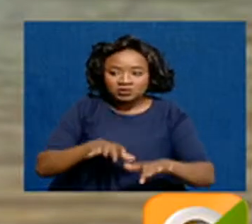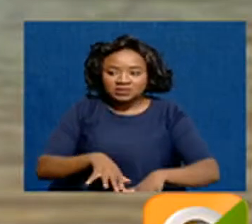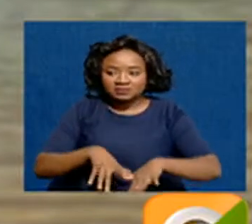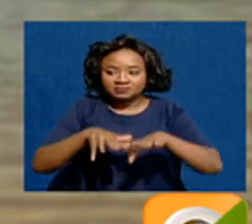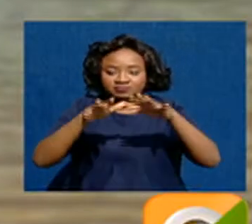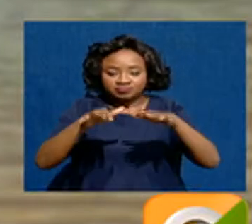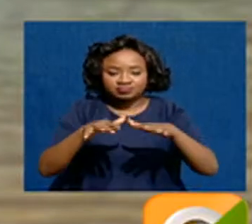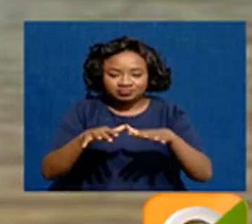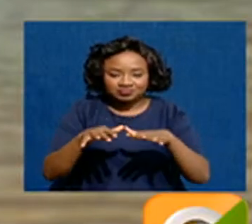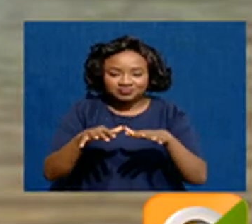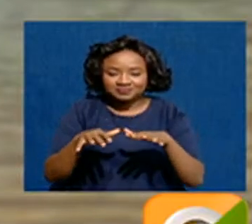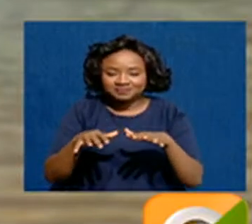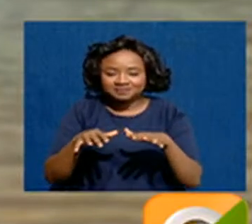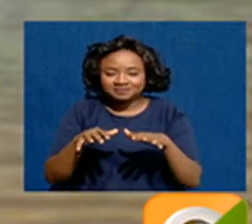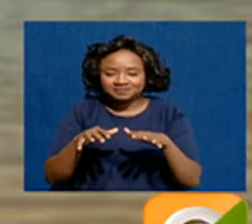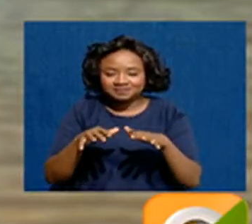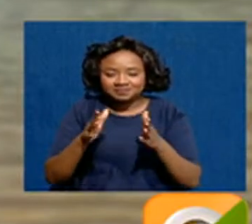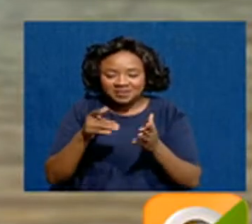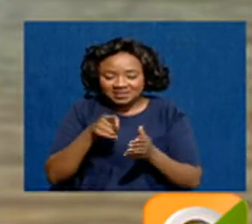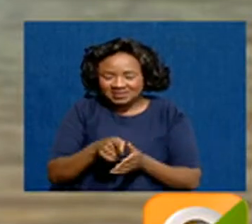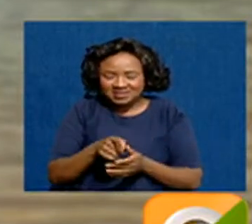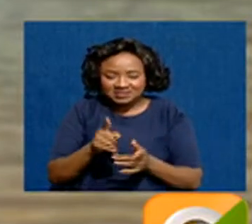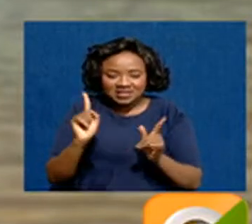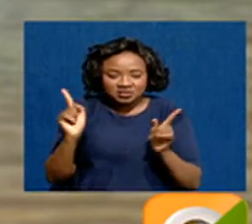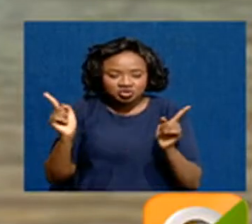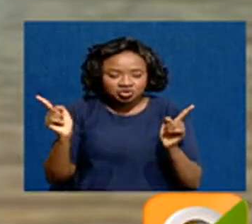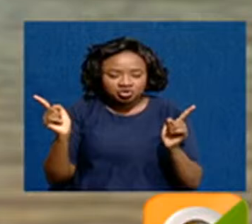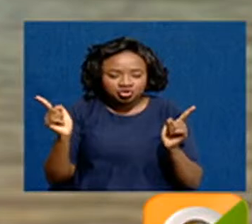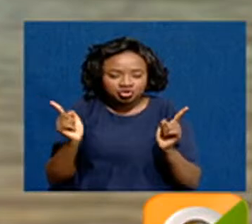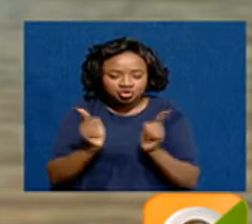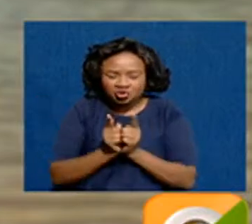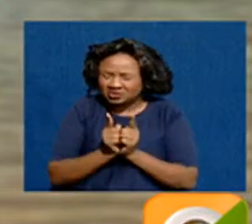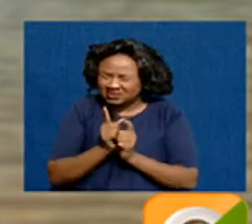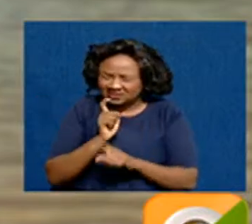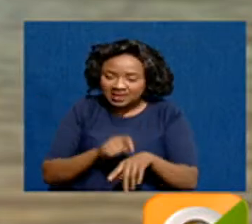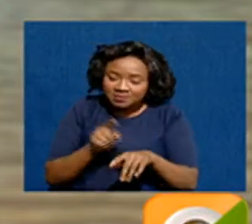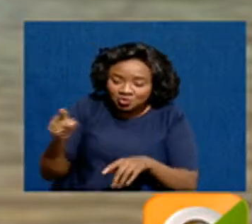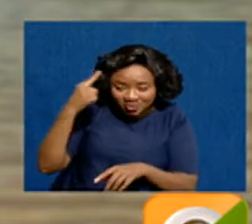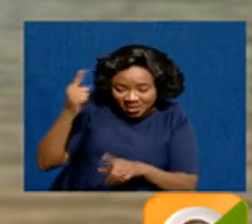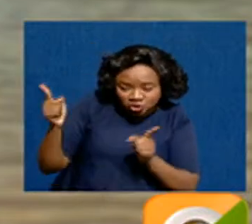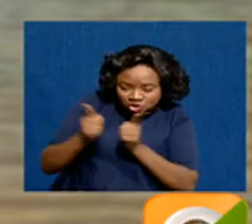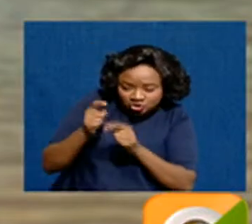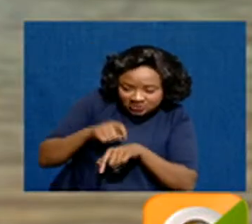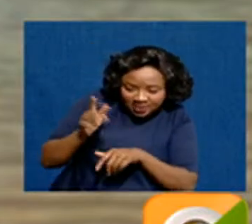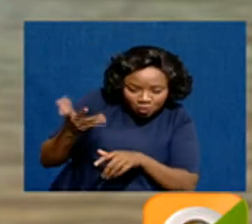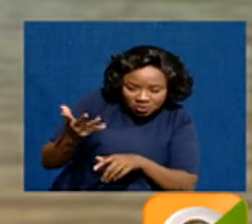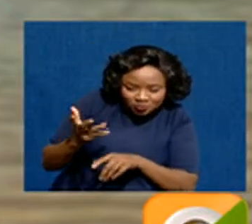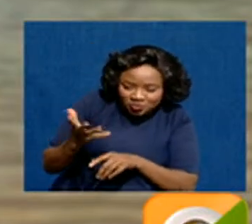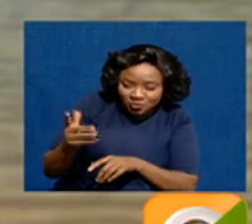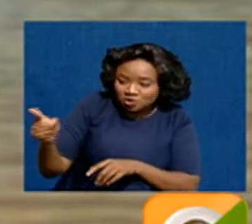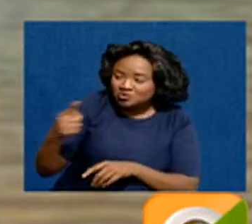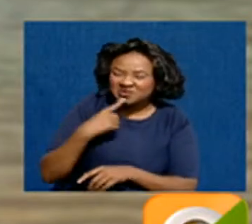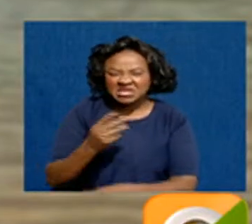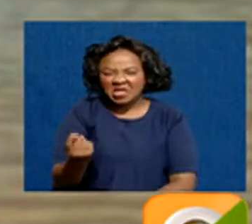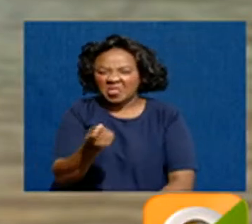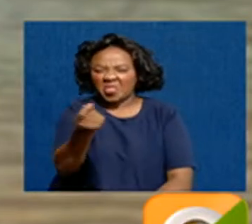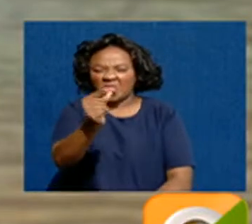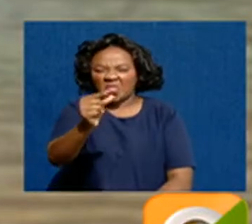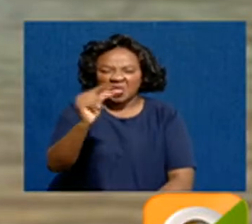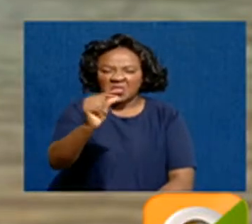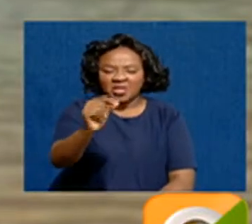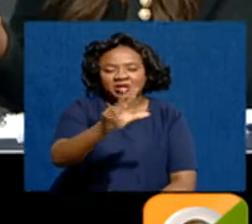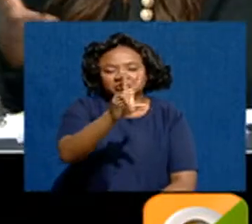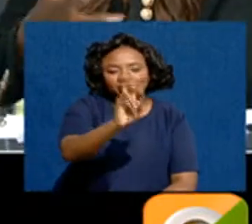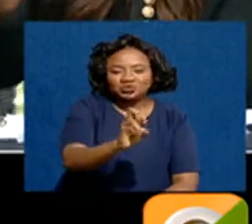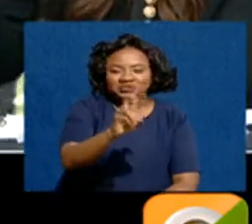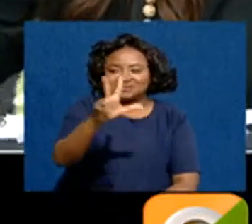happens, it should be the shortest time possible. And what's the shortest time possible for you? Well, because you said it was depends. 20, 30 if it's minutes, electricity, if it's